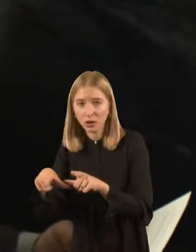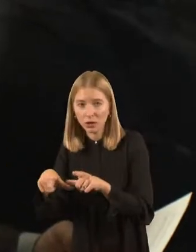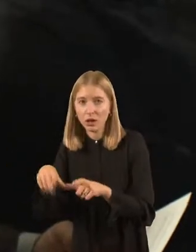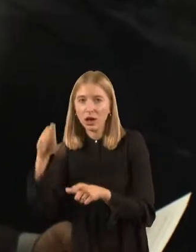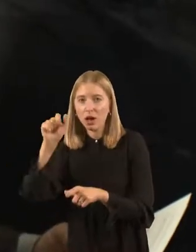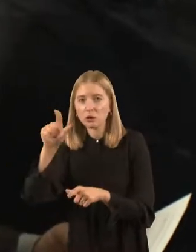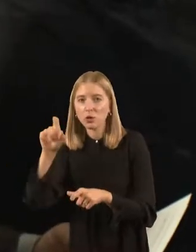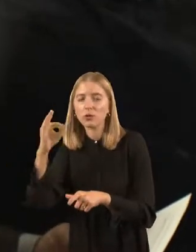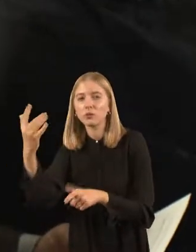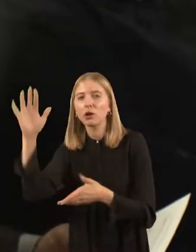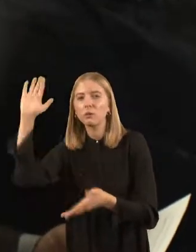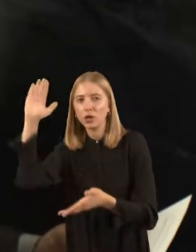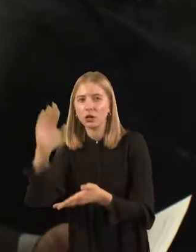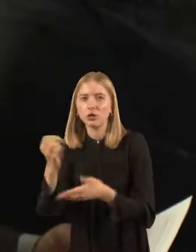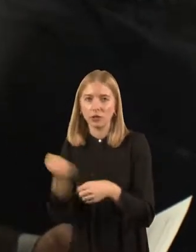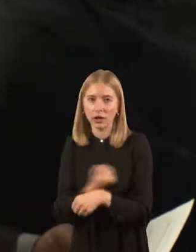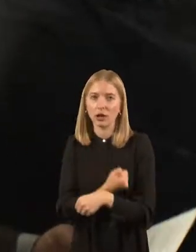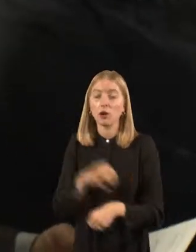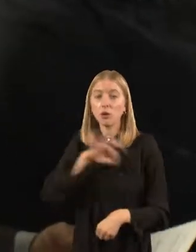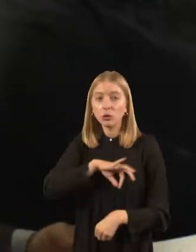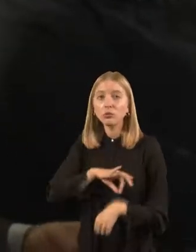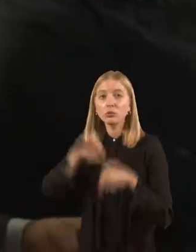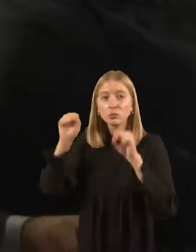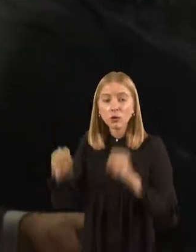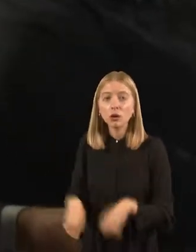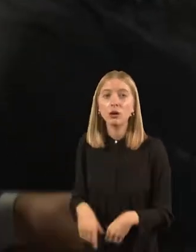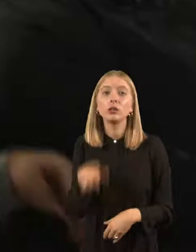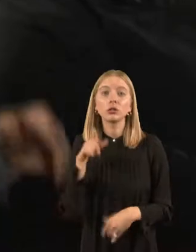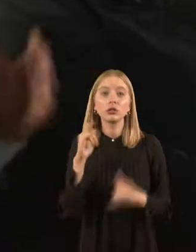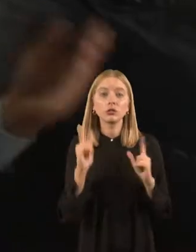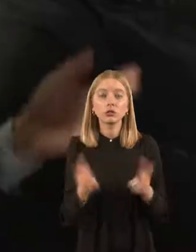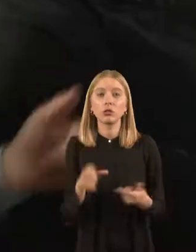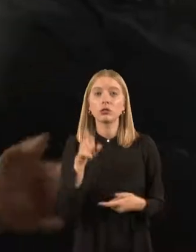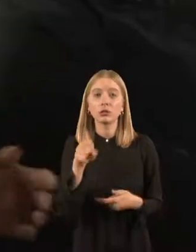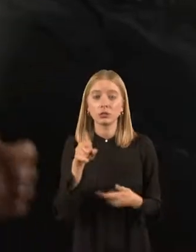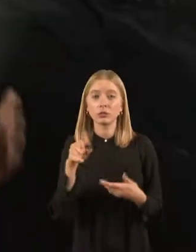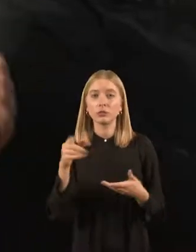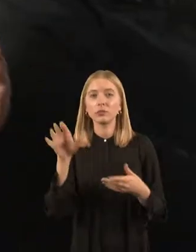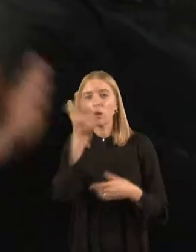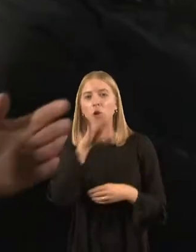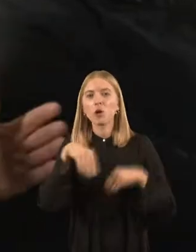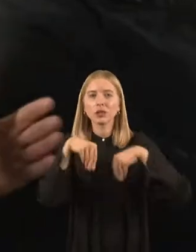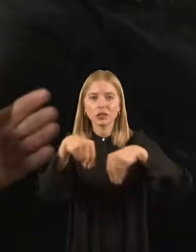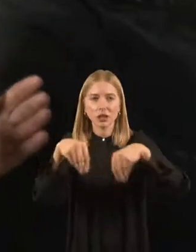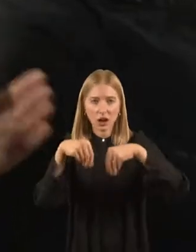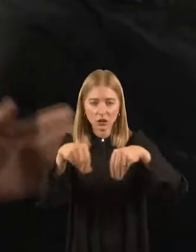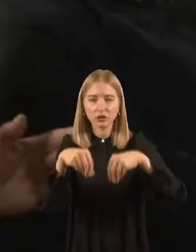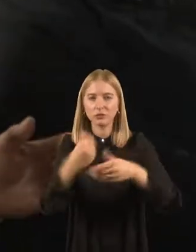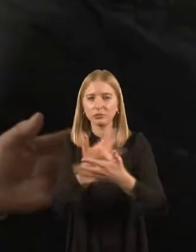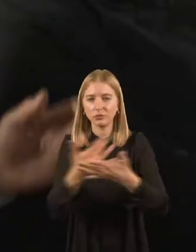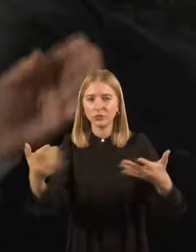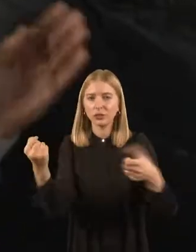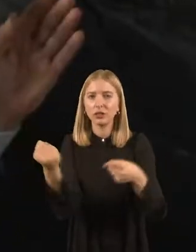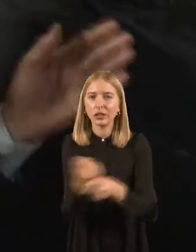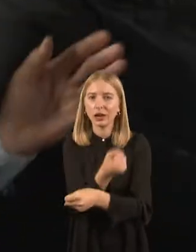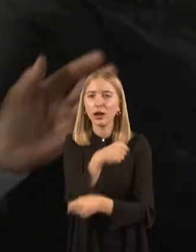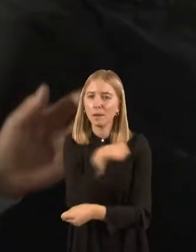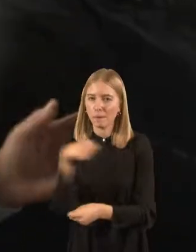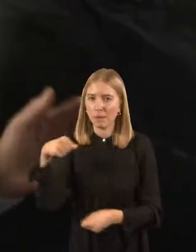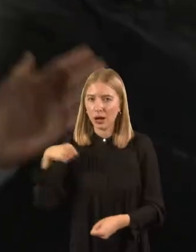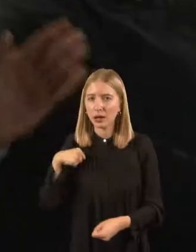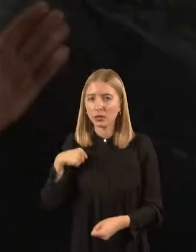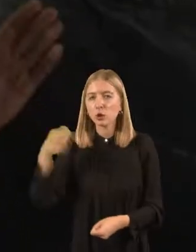there is a need to reduce the pressure of fertilizers from